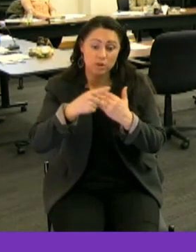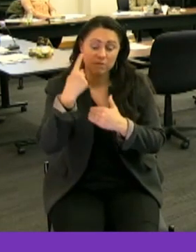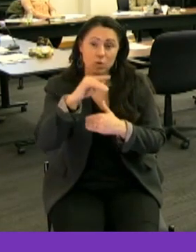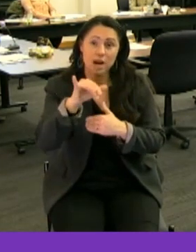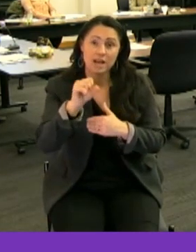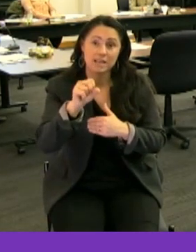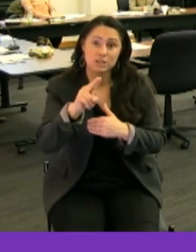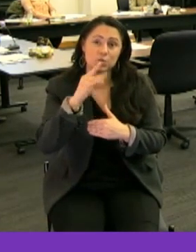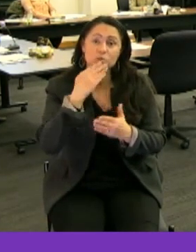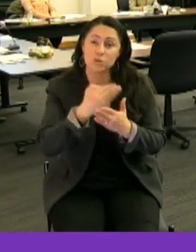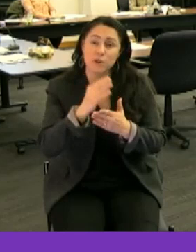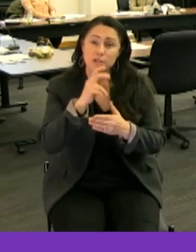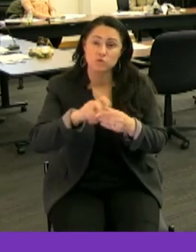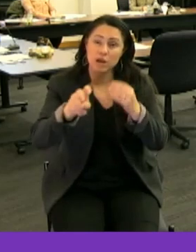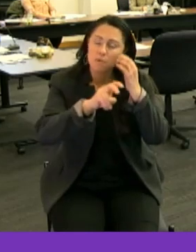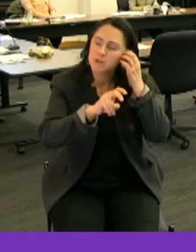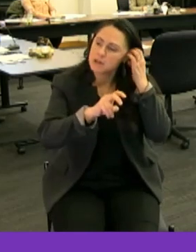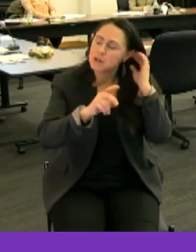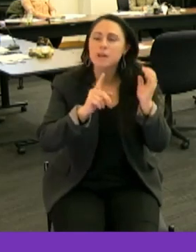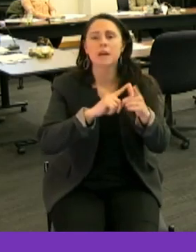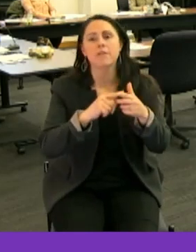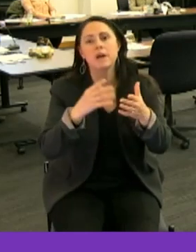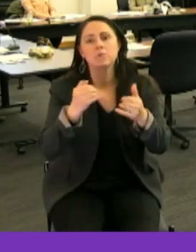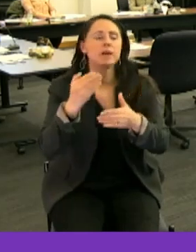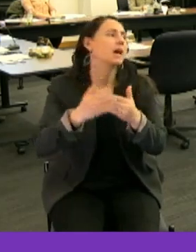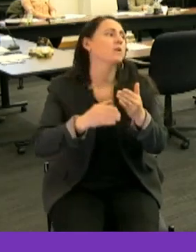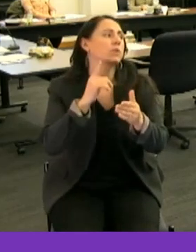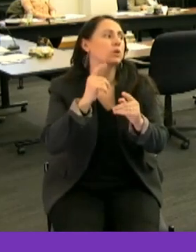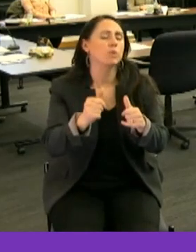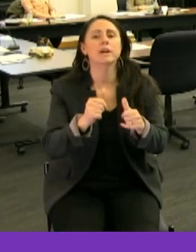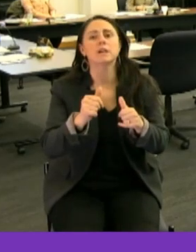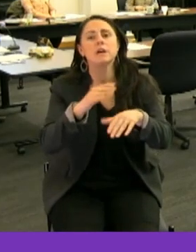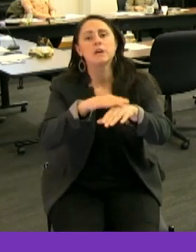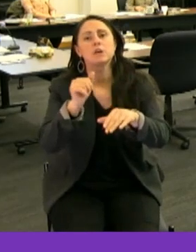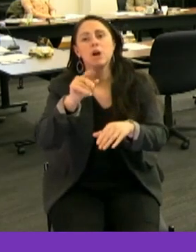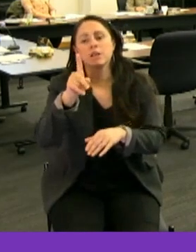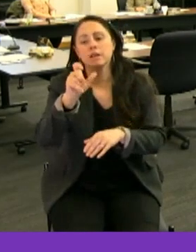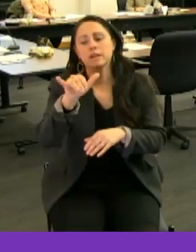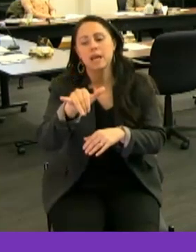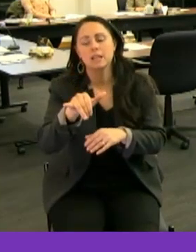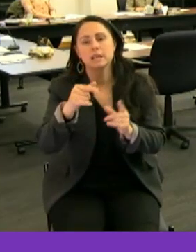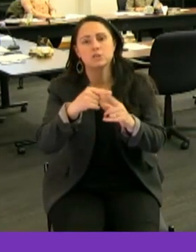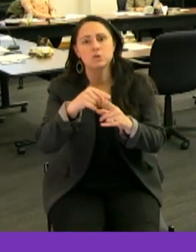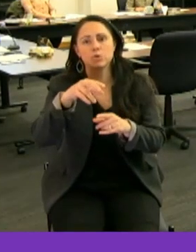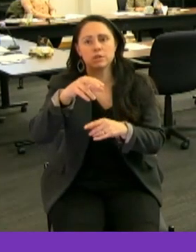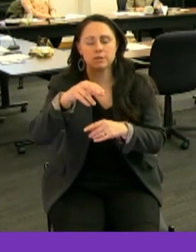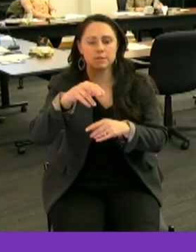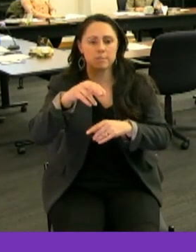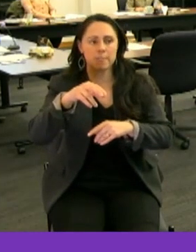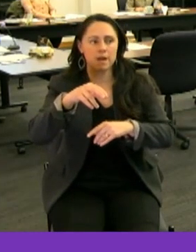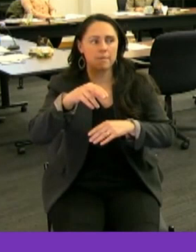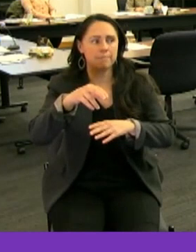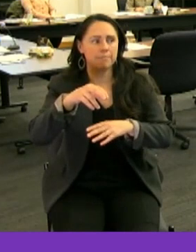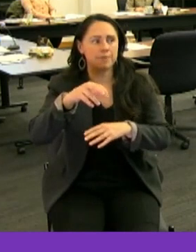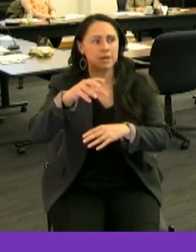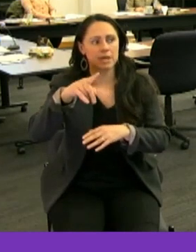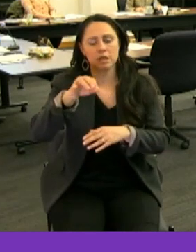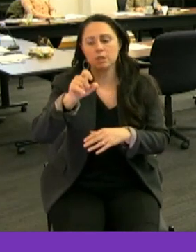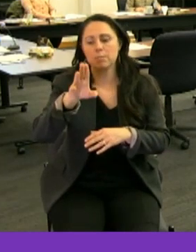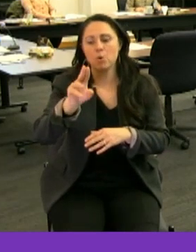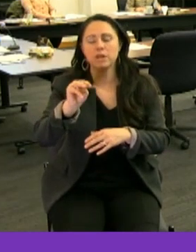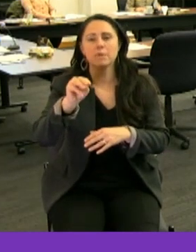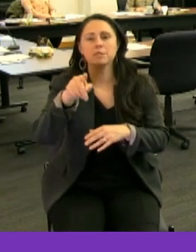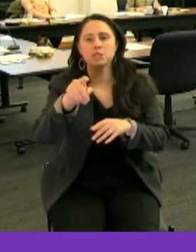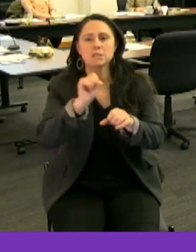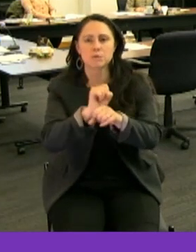trip. And then I want to close out real quick. I'm going to call Kelly to the podium. Kelly has been actively working on the calendar,